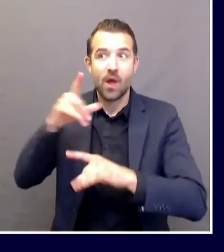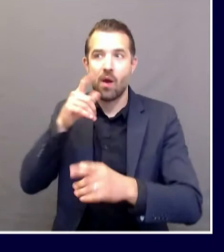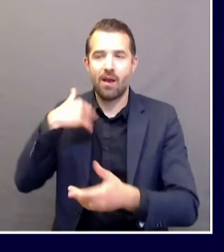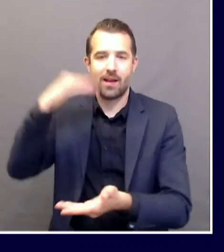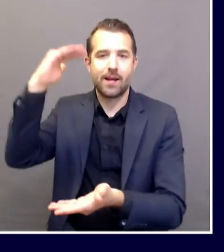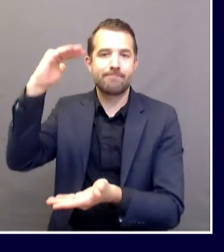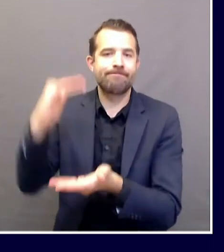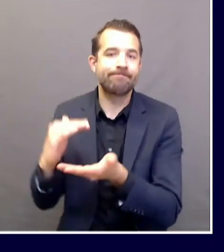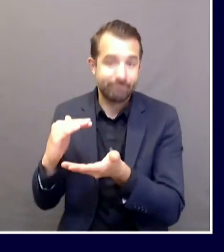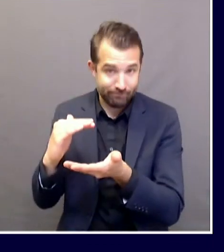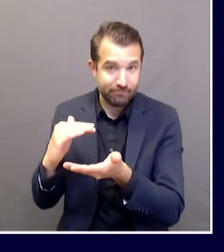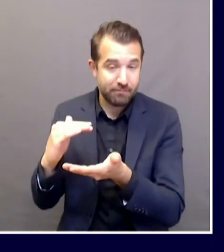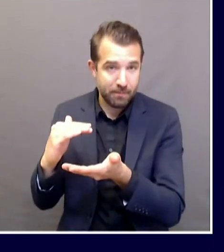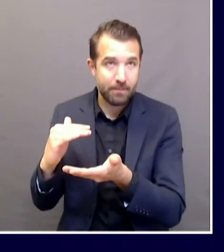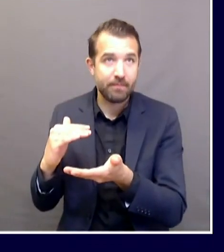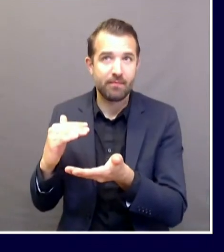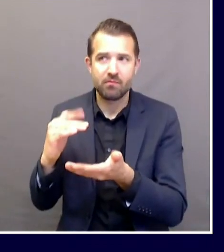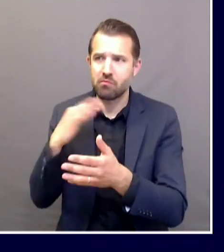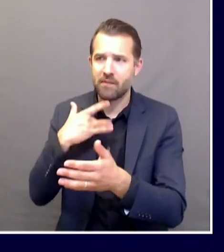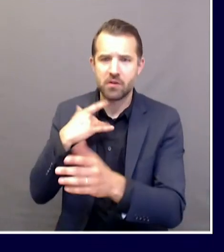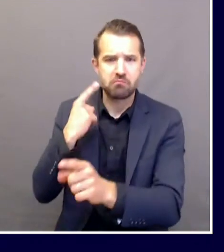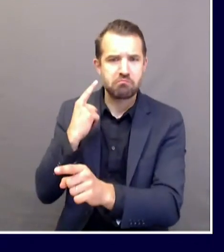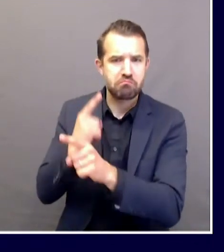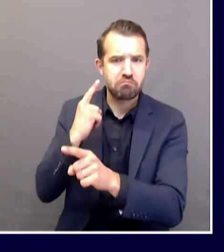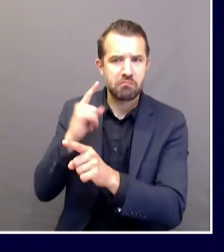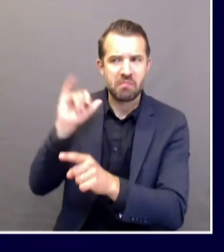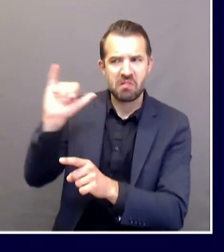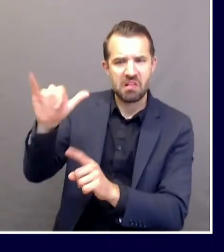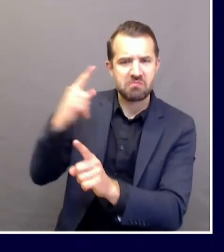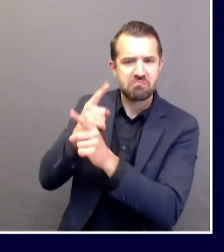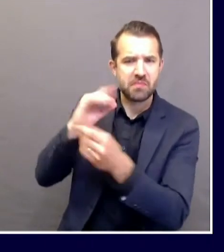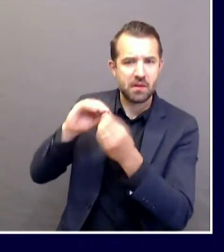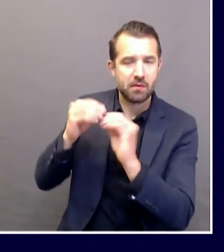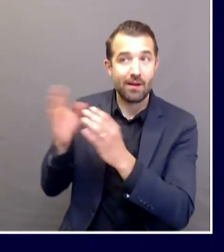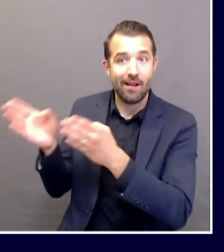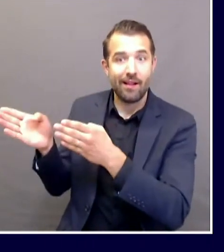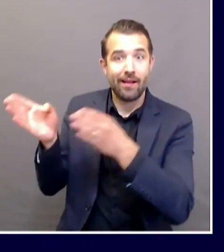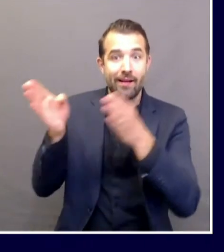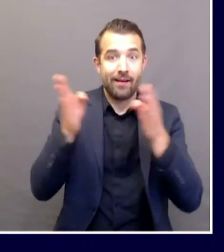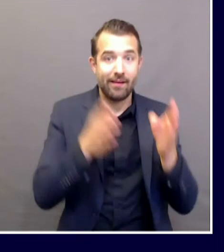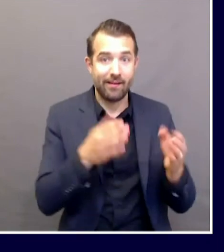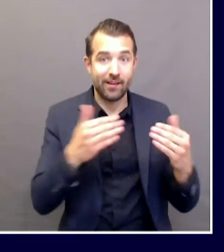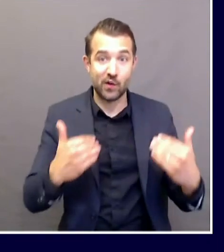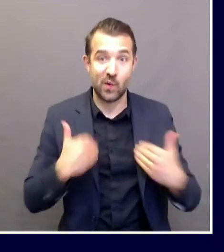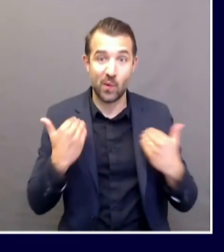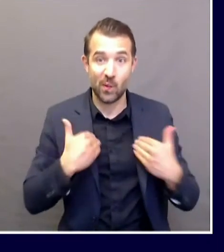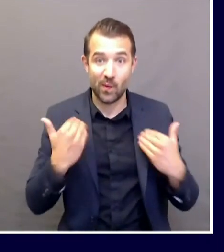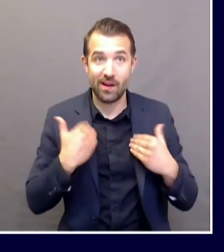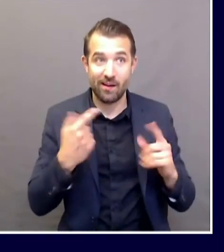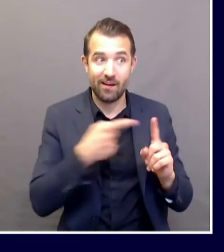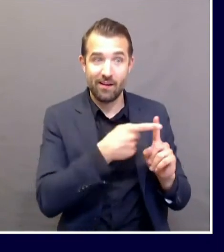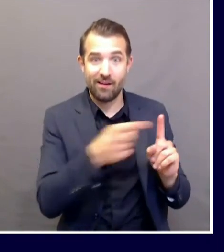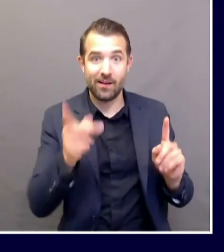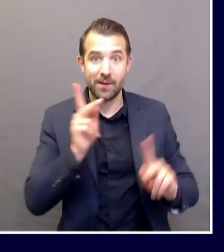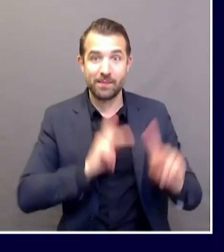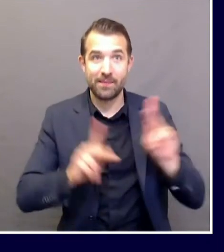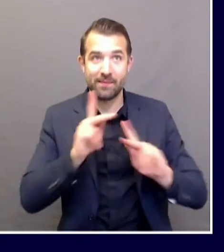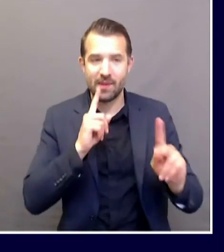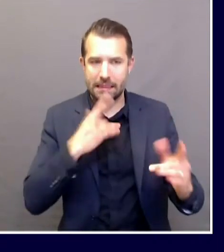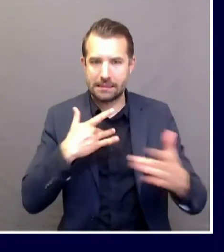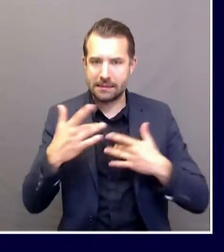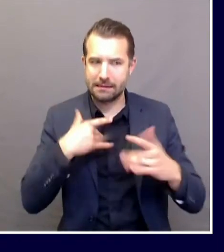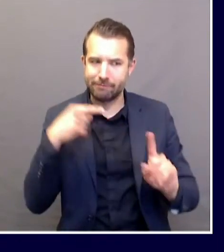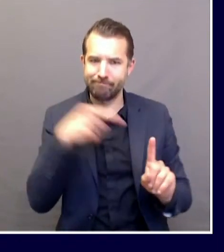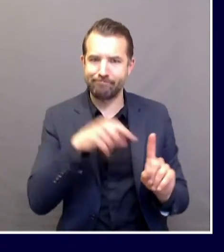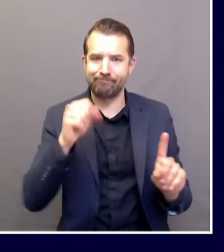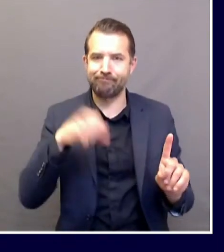is concerning because younger folks are being hospitalized, younger folks are in the ICU, but it